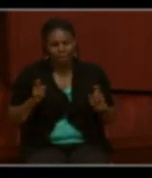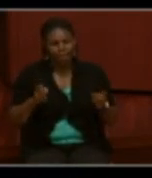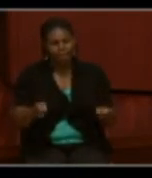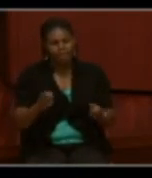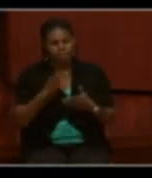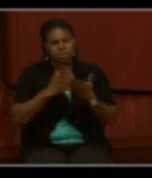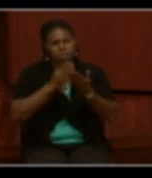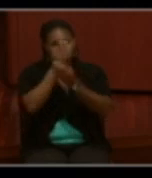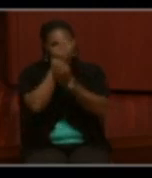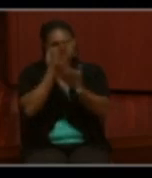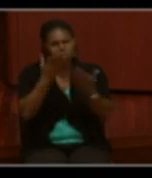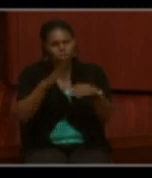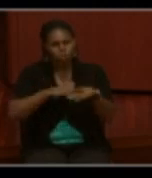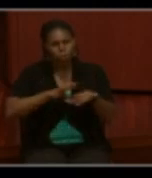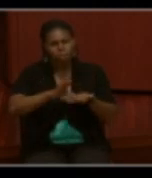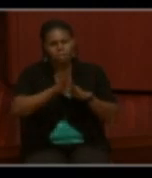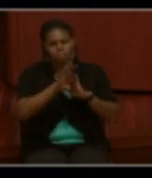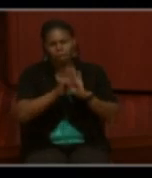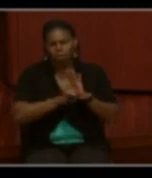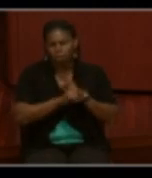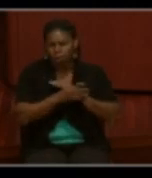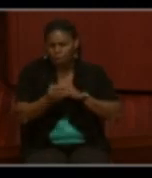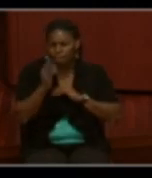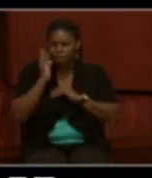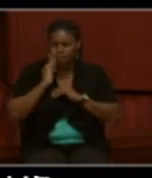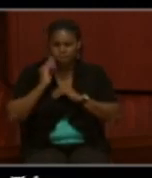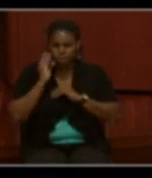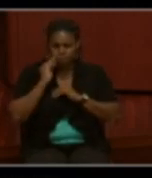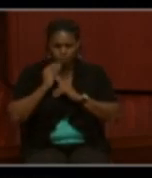his background and some of his experiences.